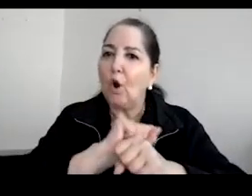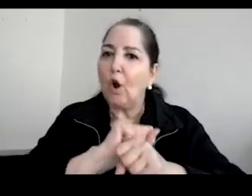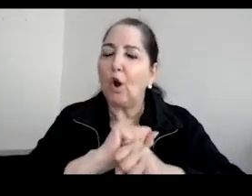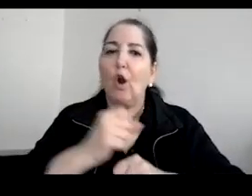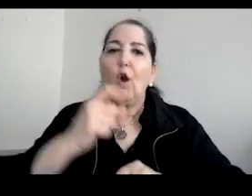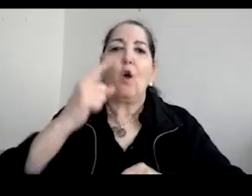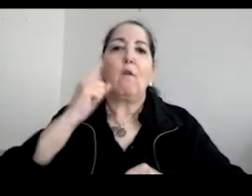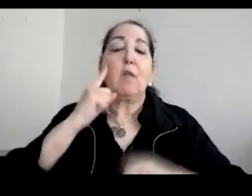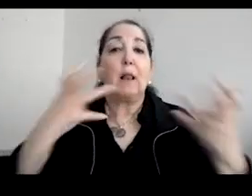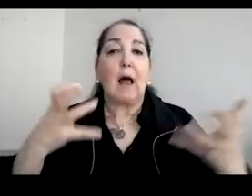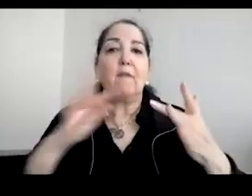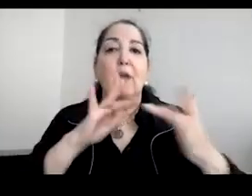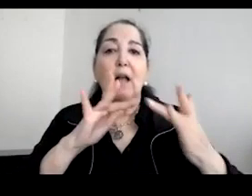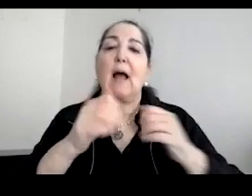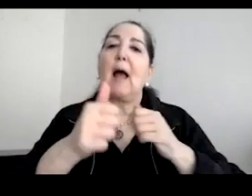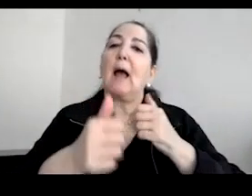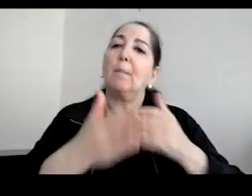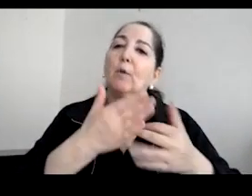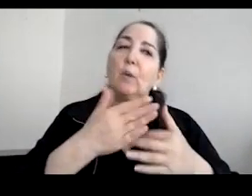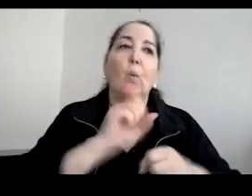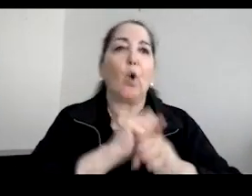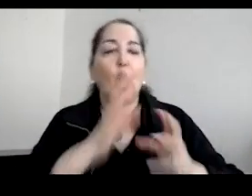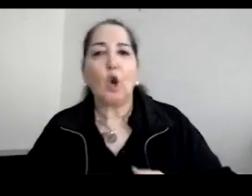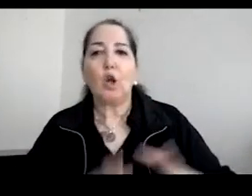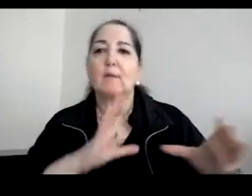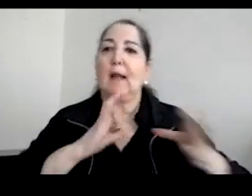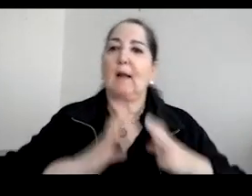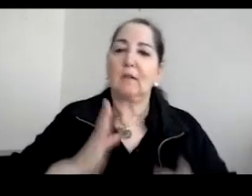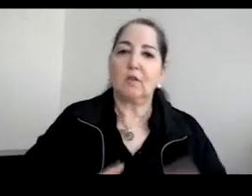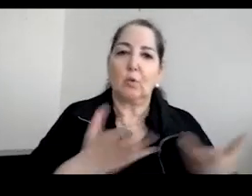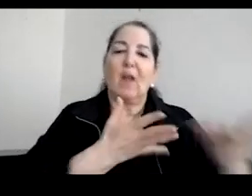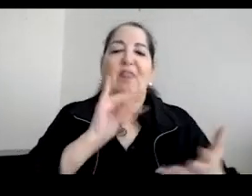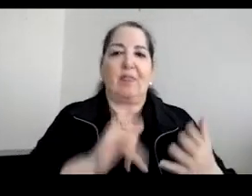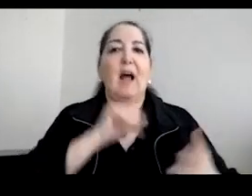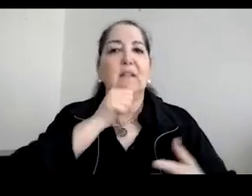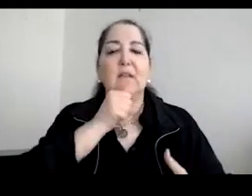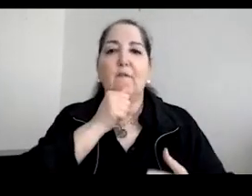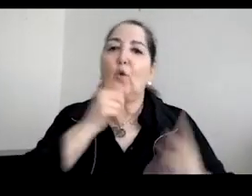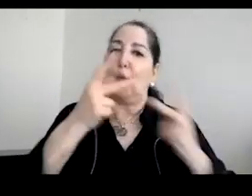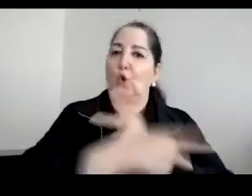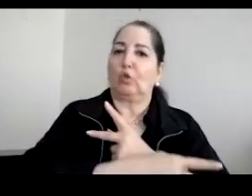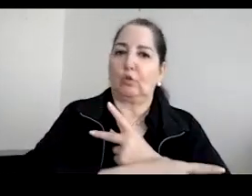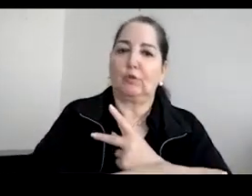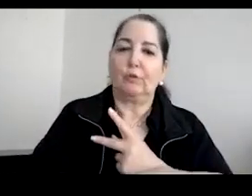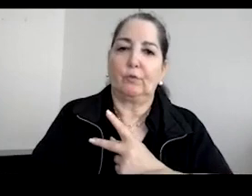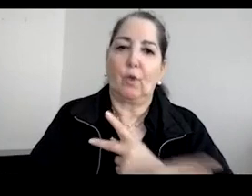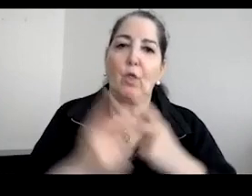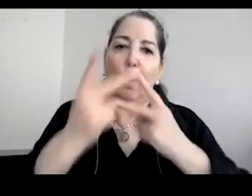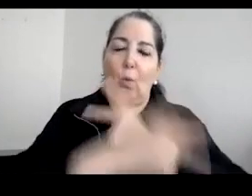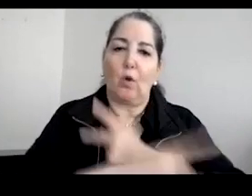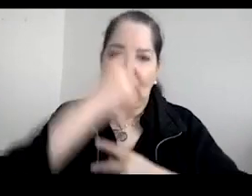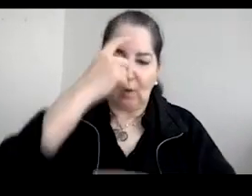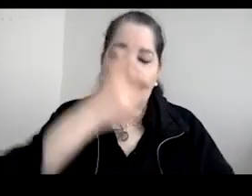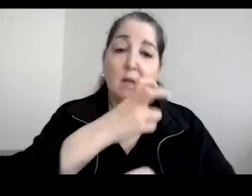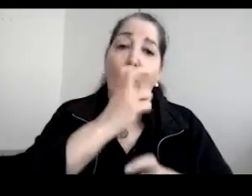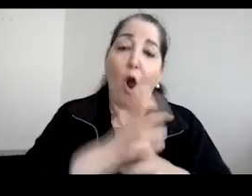customers, then those tend to be the industries where employment has really suffered the most, because it's hard for them to continue to do business, and that's where the layoffs